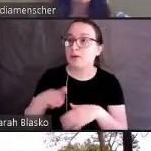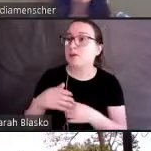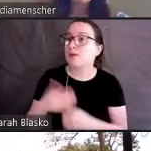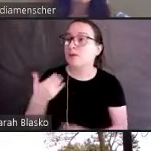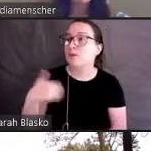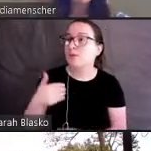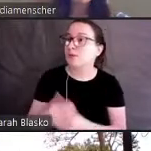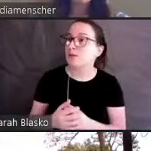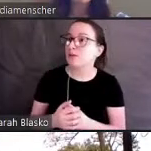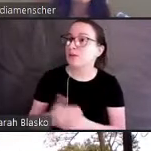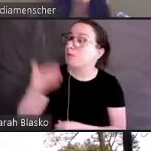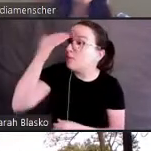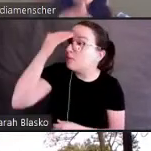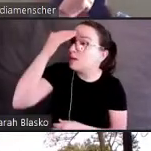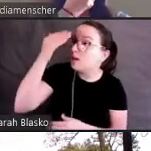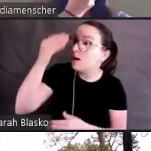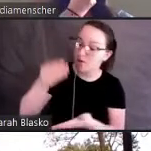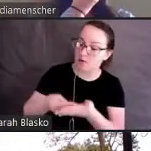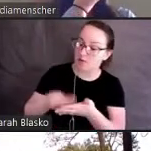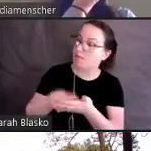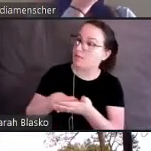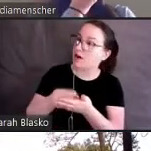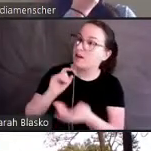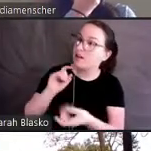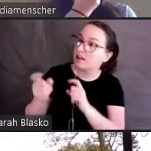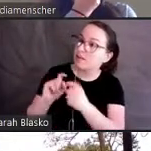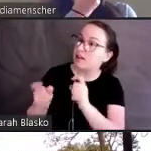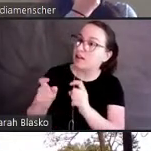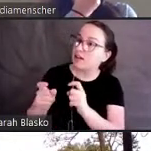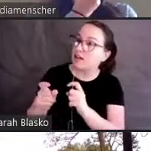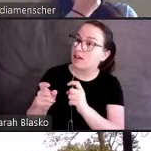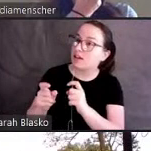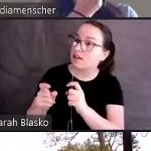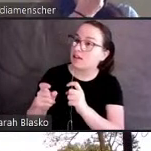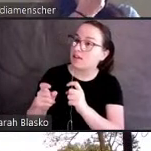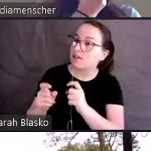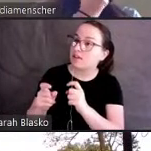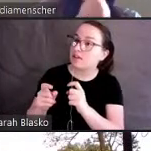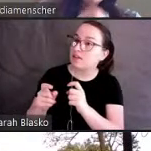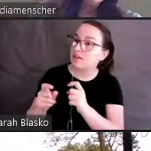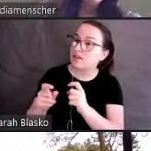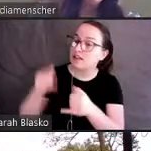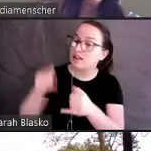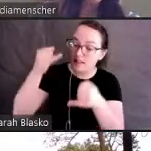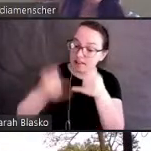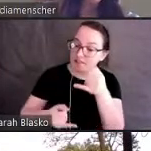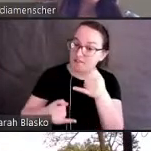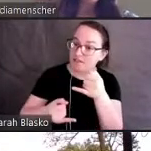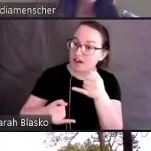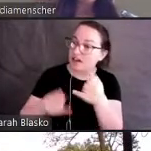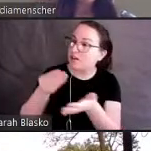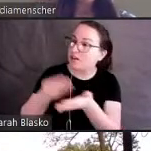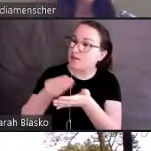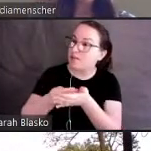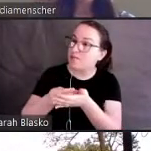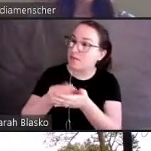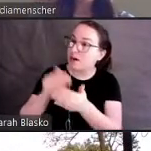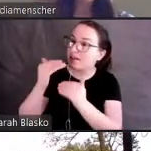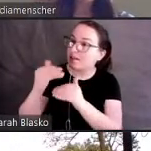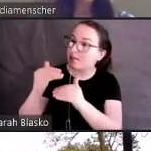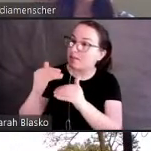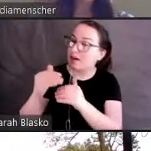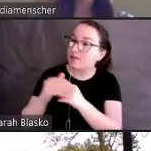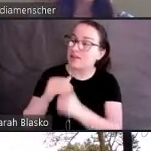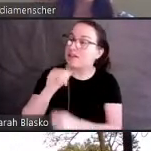give, the amount is not what is the ultimate goal. It's the heart